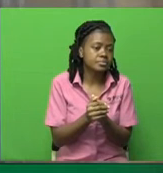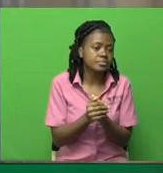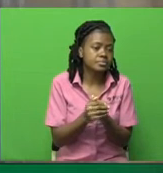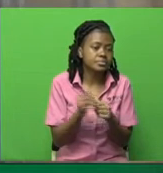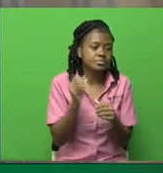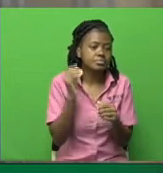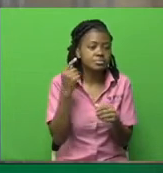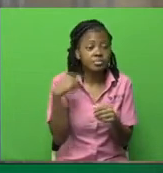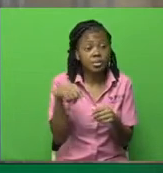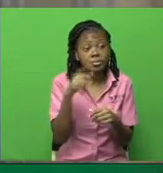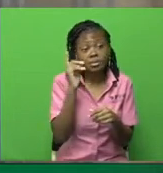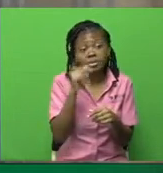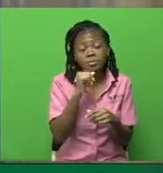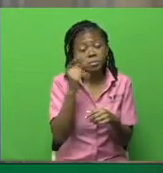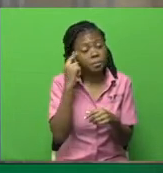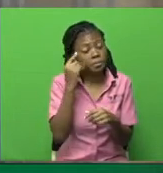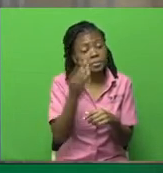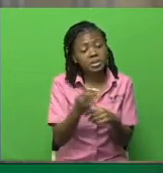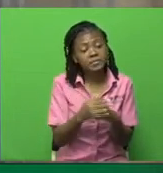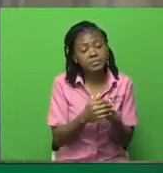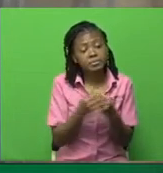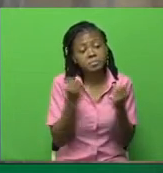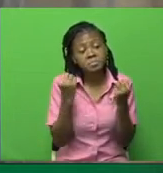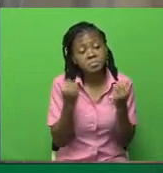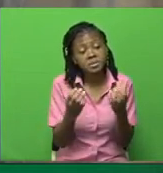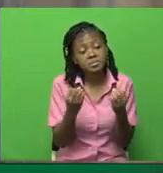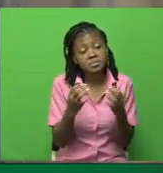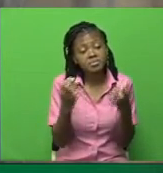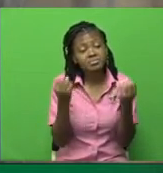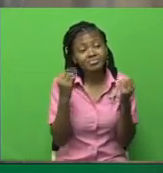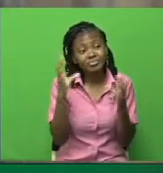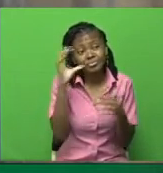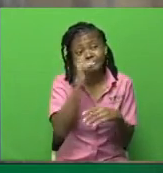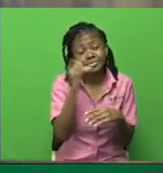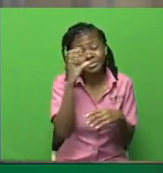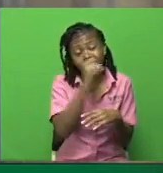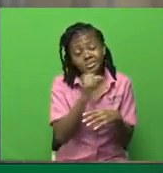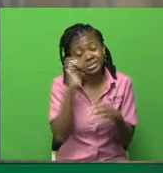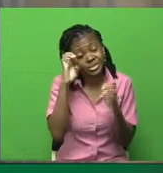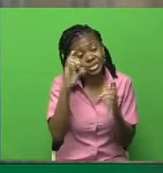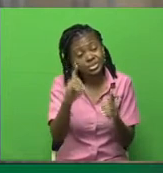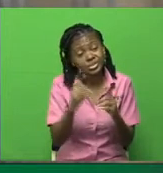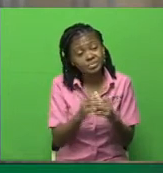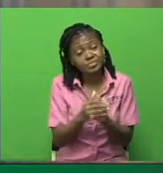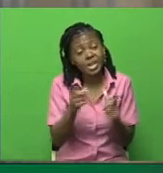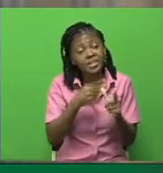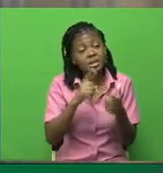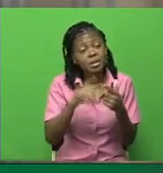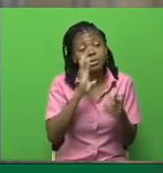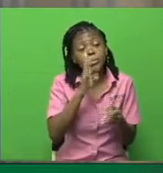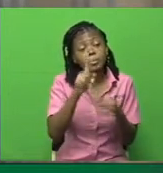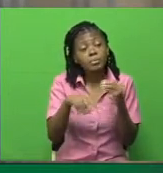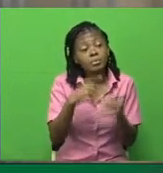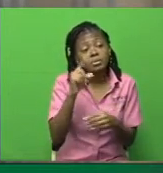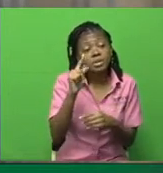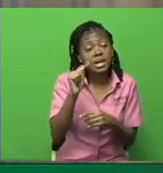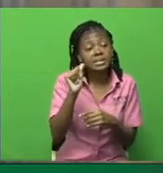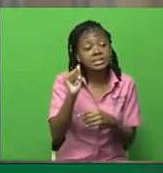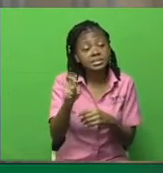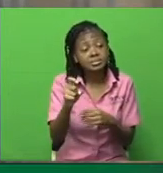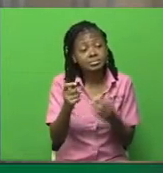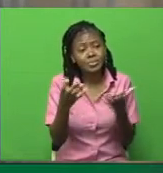you and then the minister in fiscal measures talks about some nuisance taxes to raise revenue